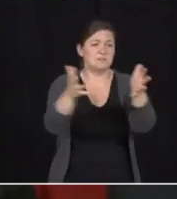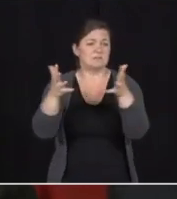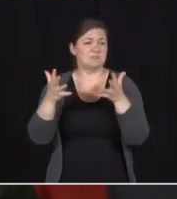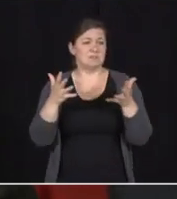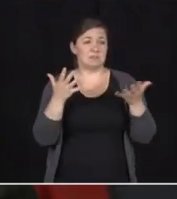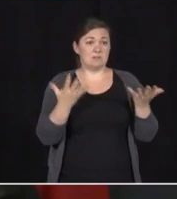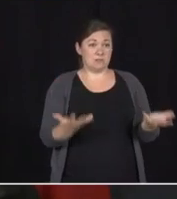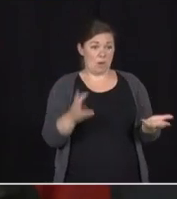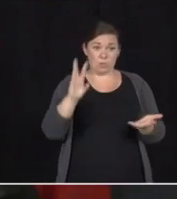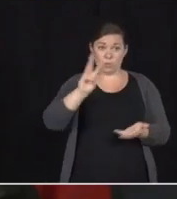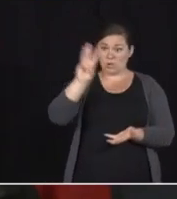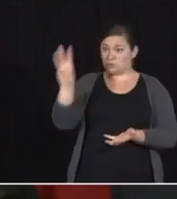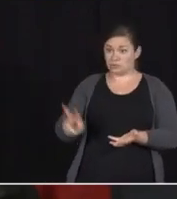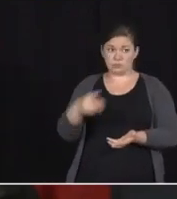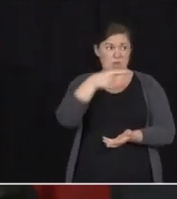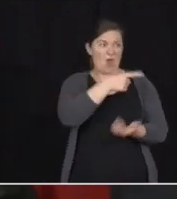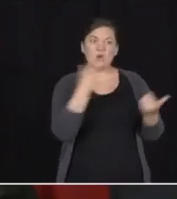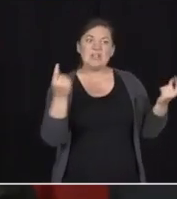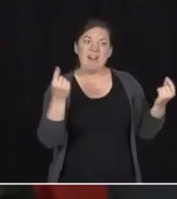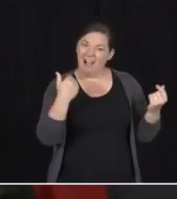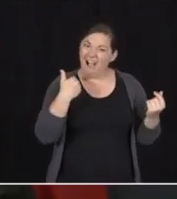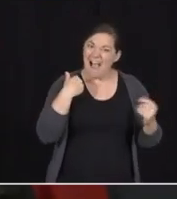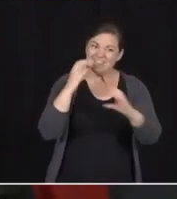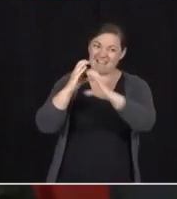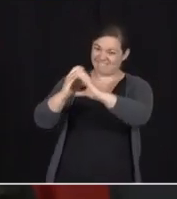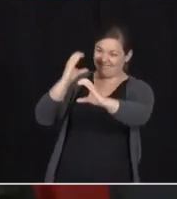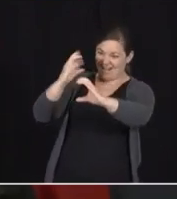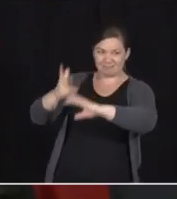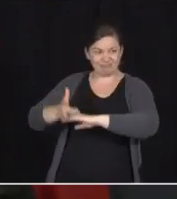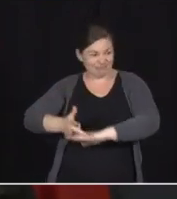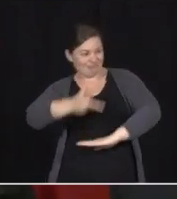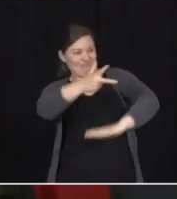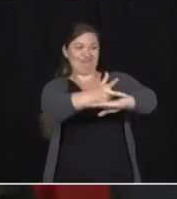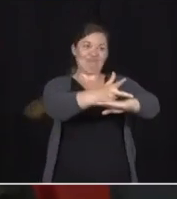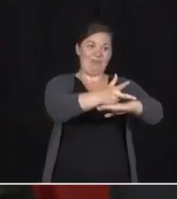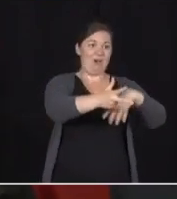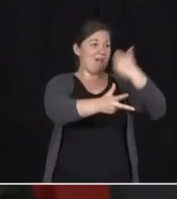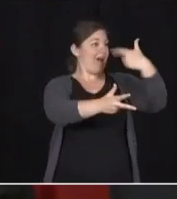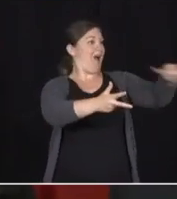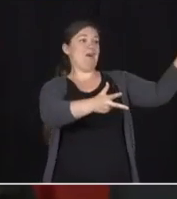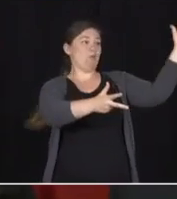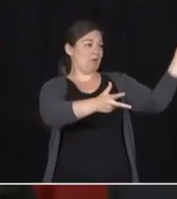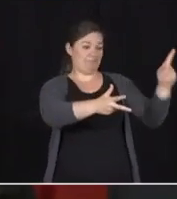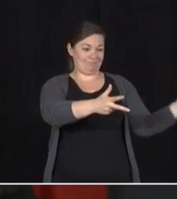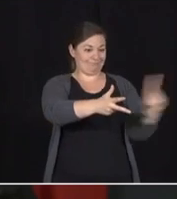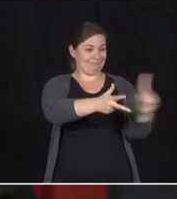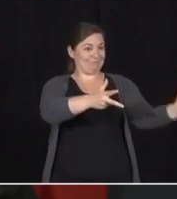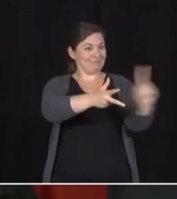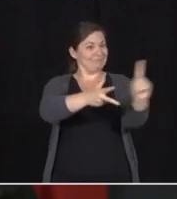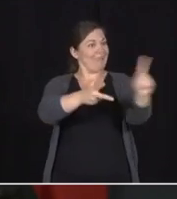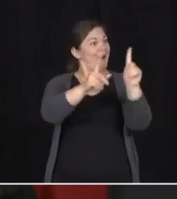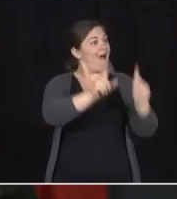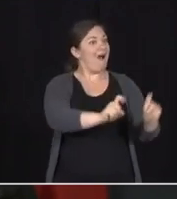doing random tests of the public. Is that something that you will ask, request, push